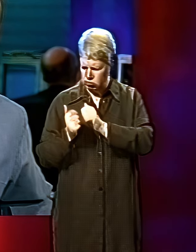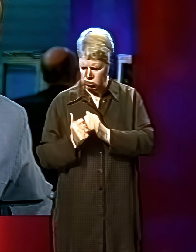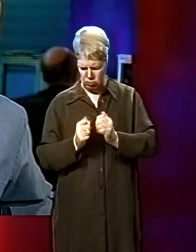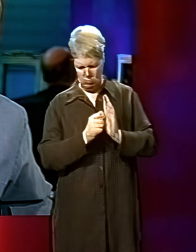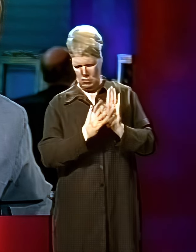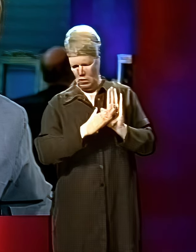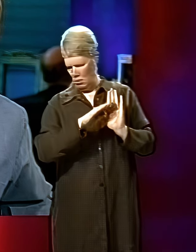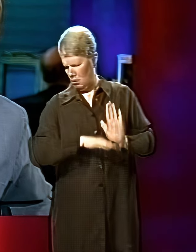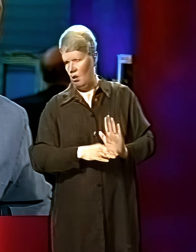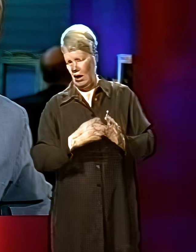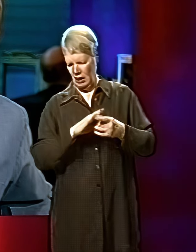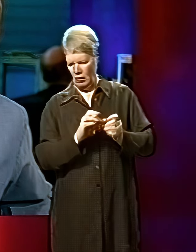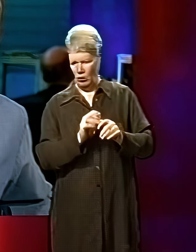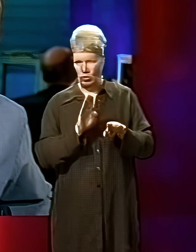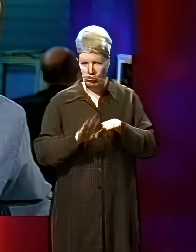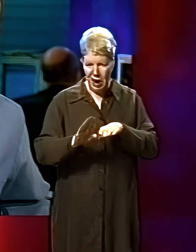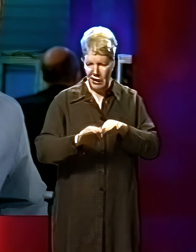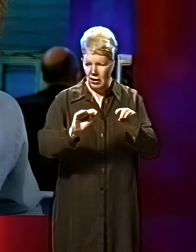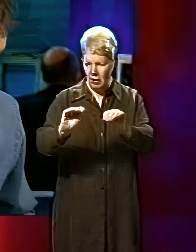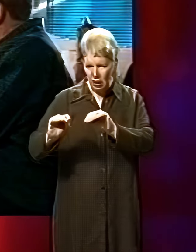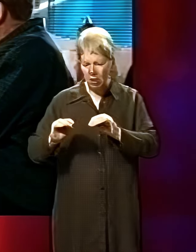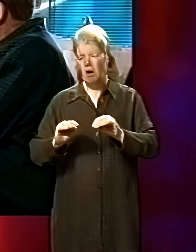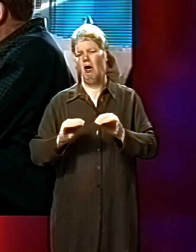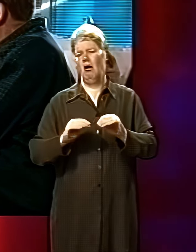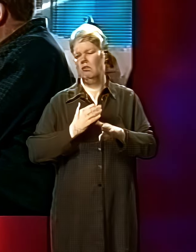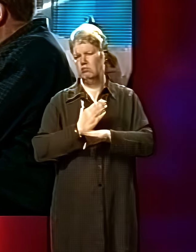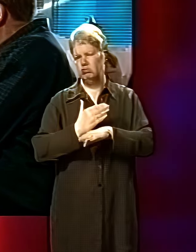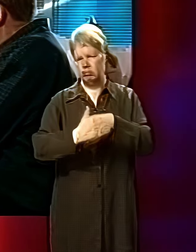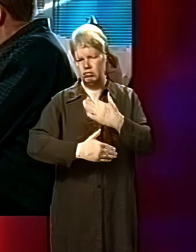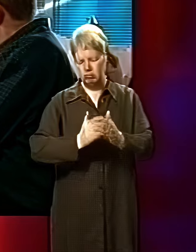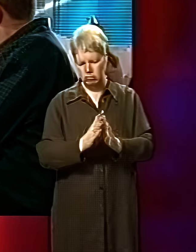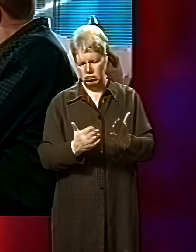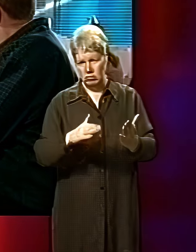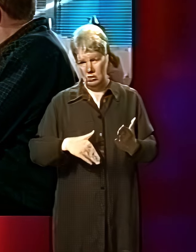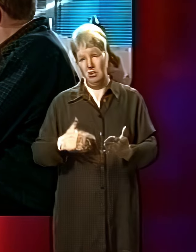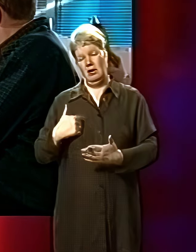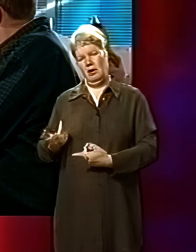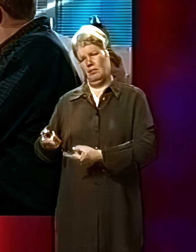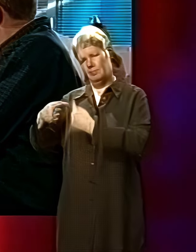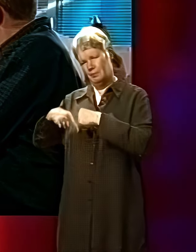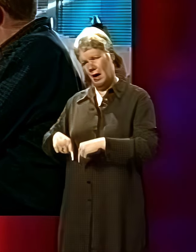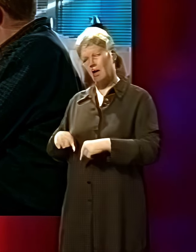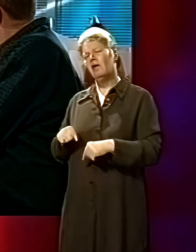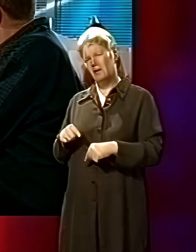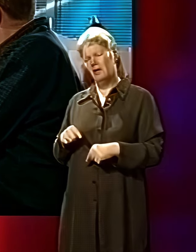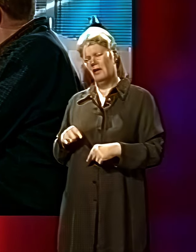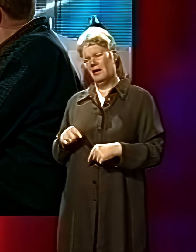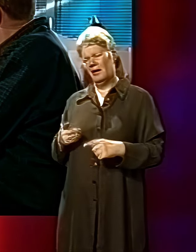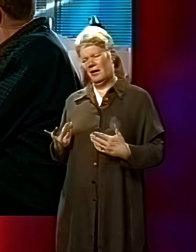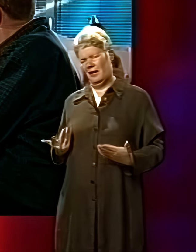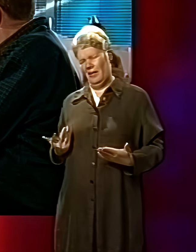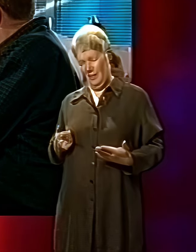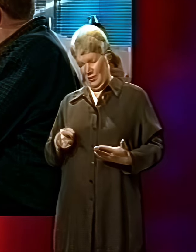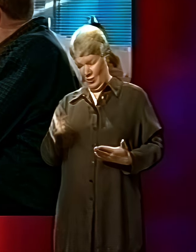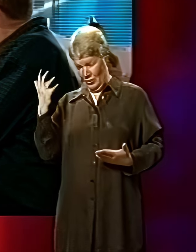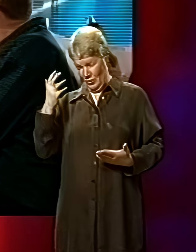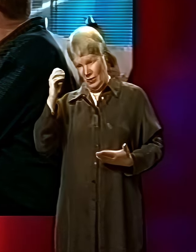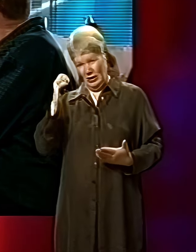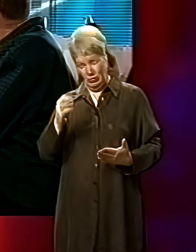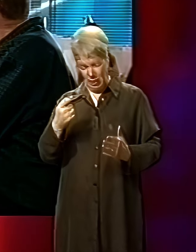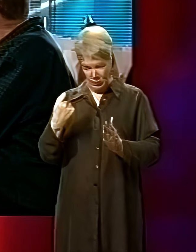in their training and operational manuals. Well, we heard John Battle, the MP, talking about exorbitant interest rates. Those exorbitant interest rates